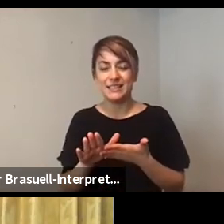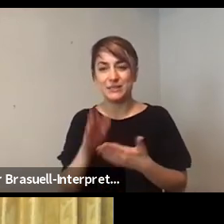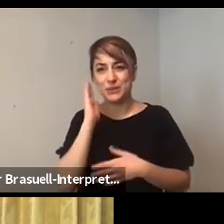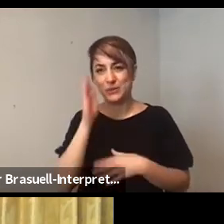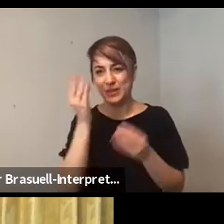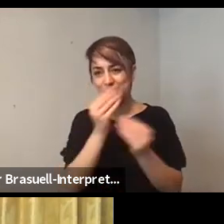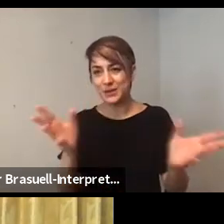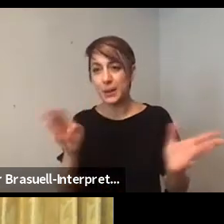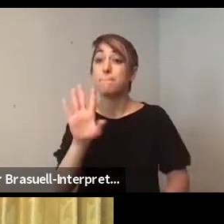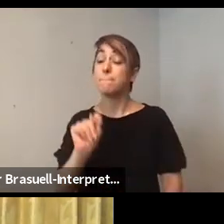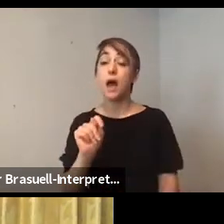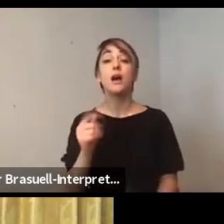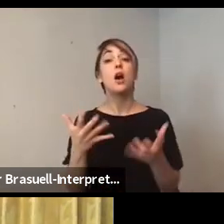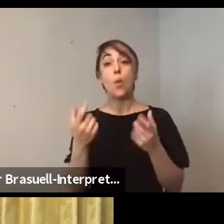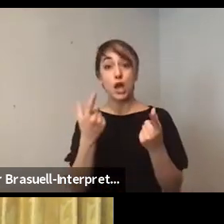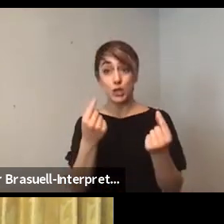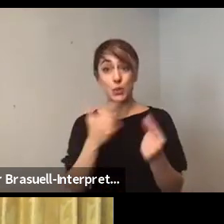in cabins,